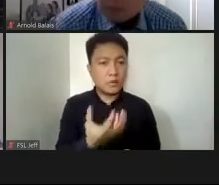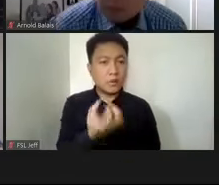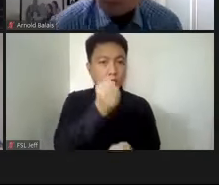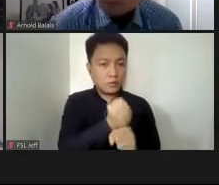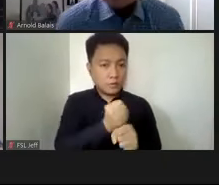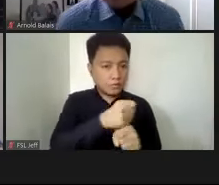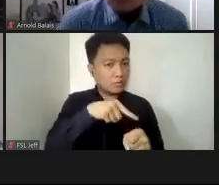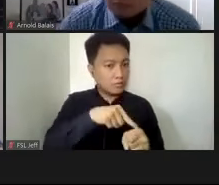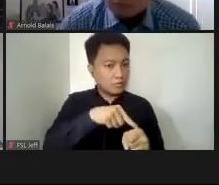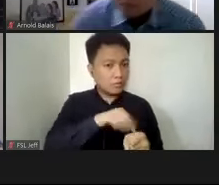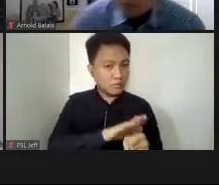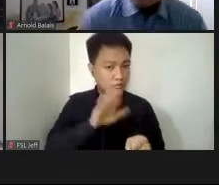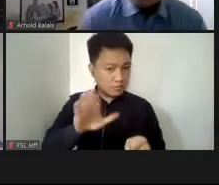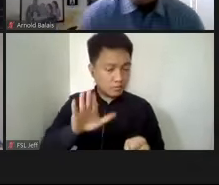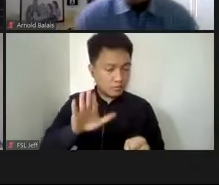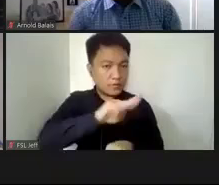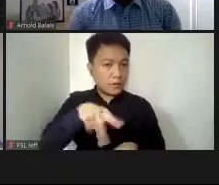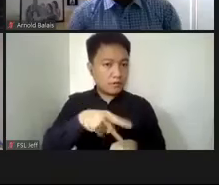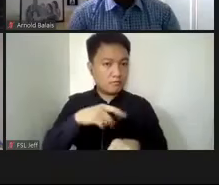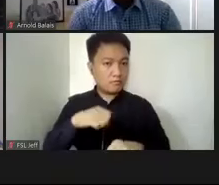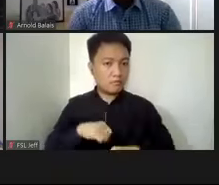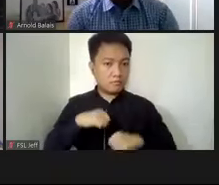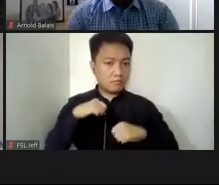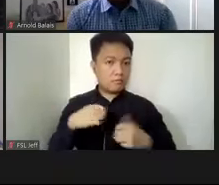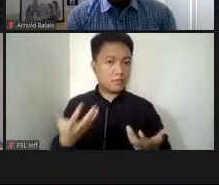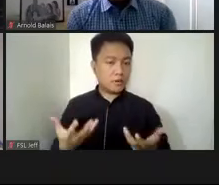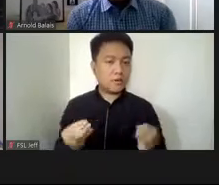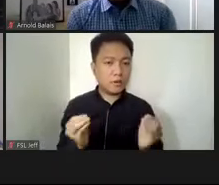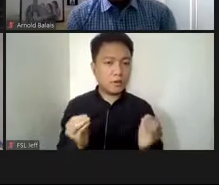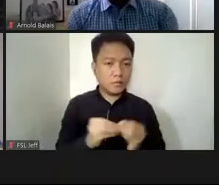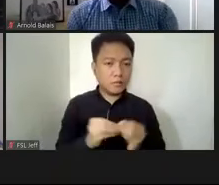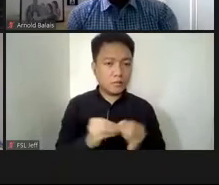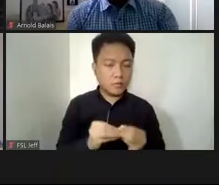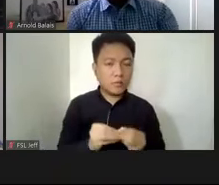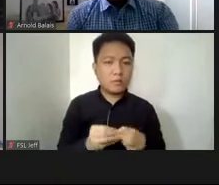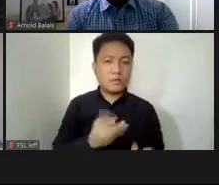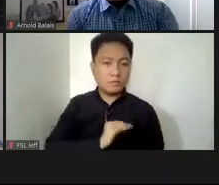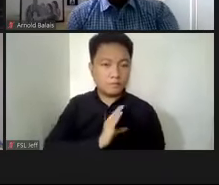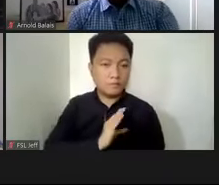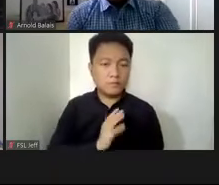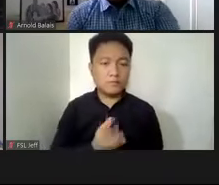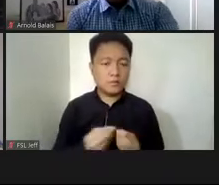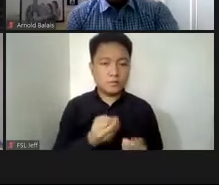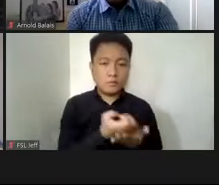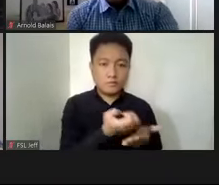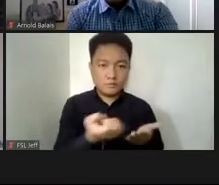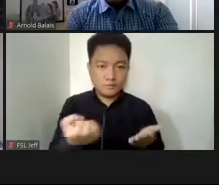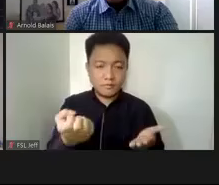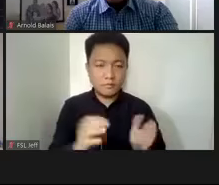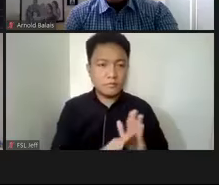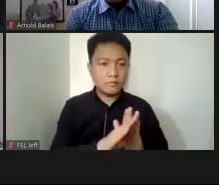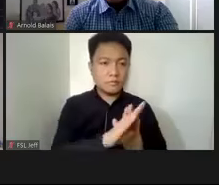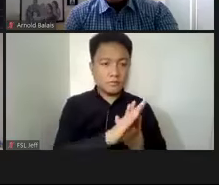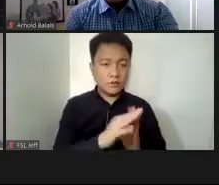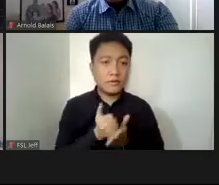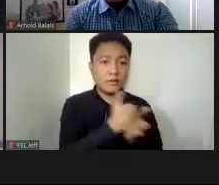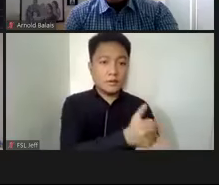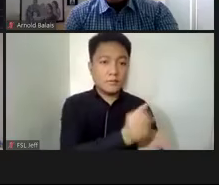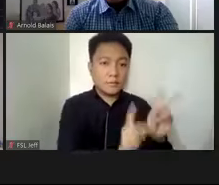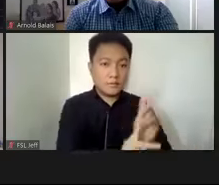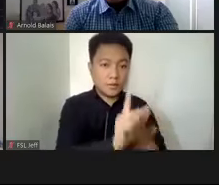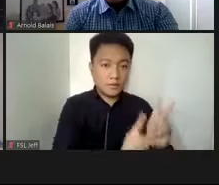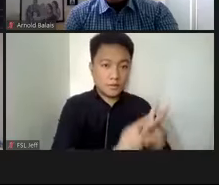economy and help our own people rather than always buying imported